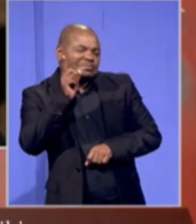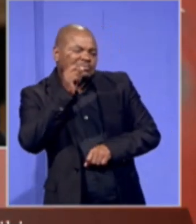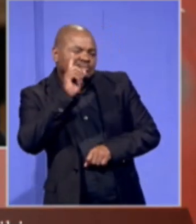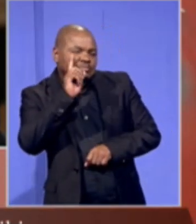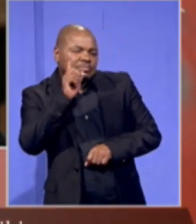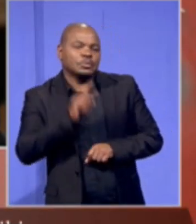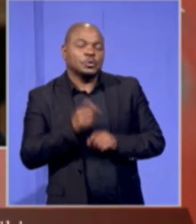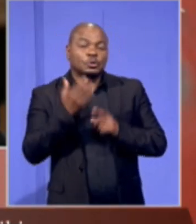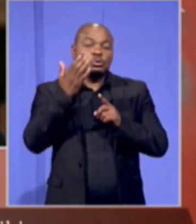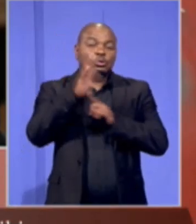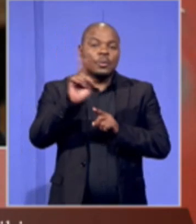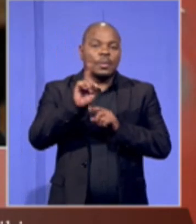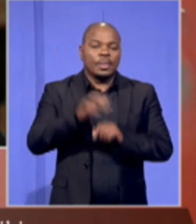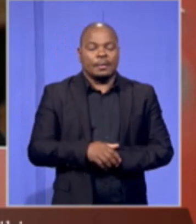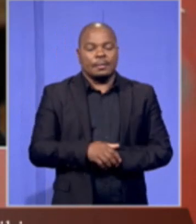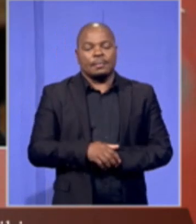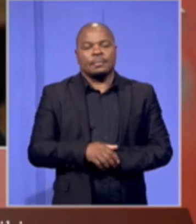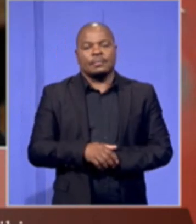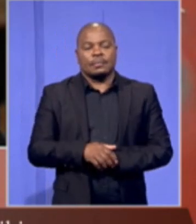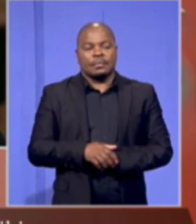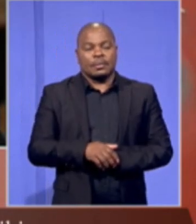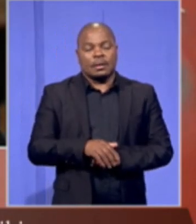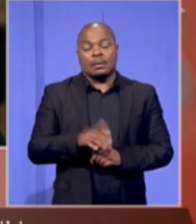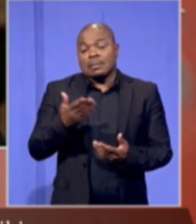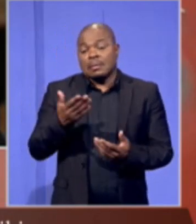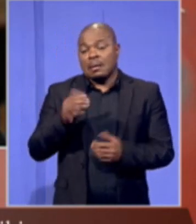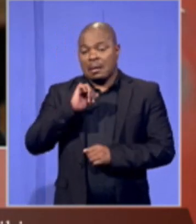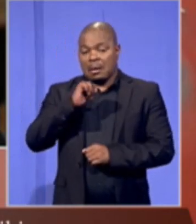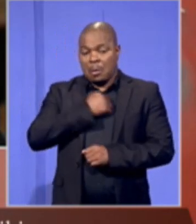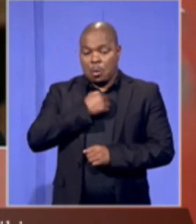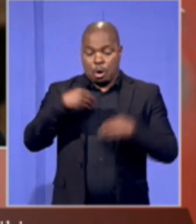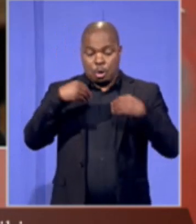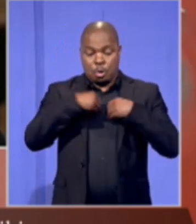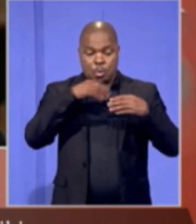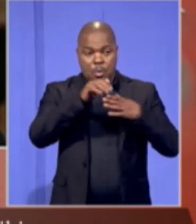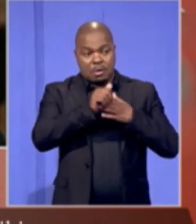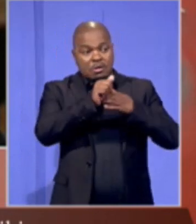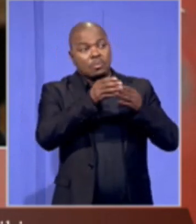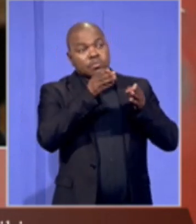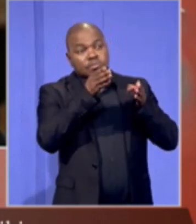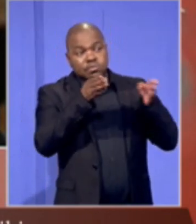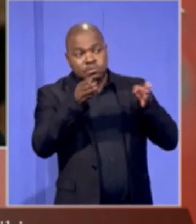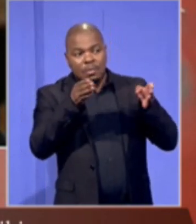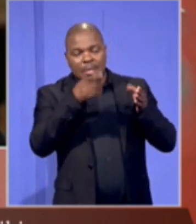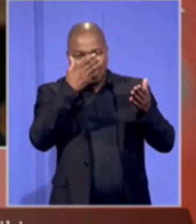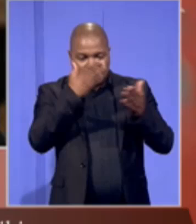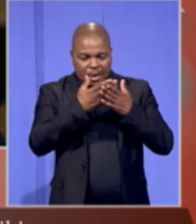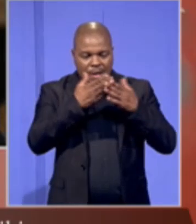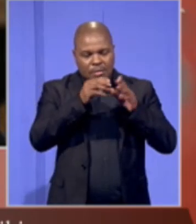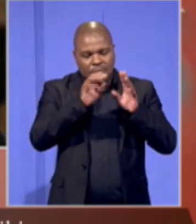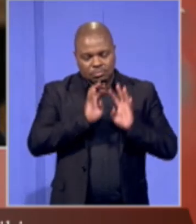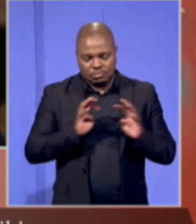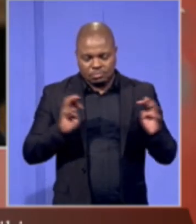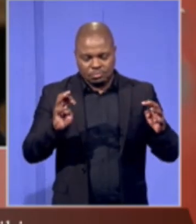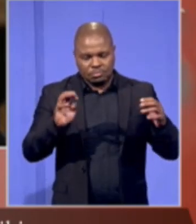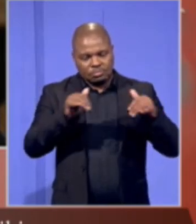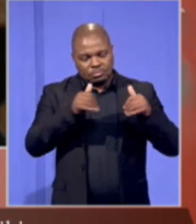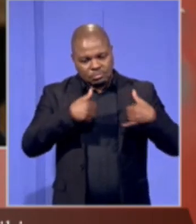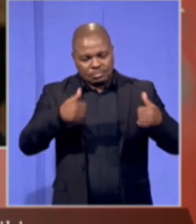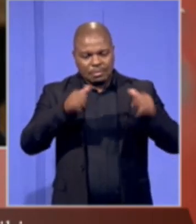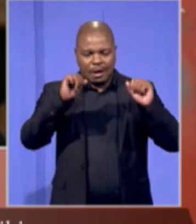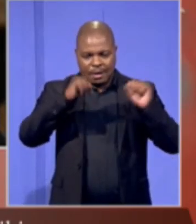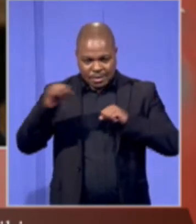to show as to whether our own leaders are able to sit around the table and